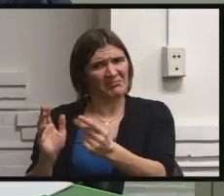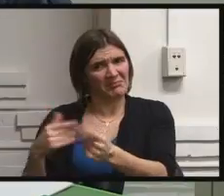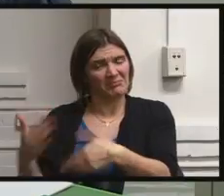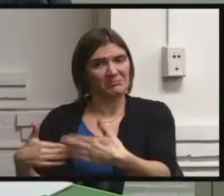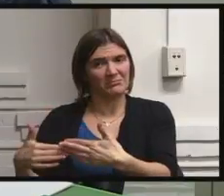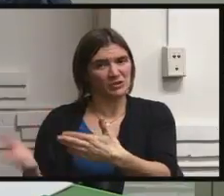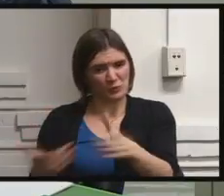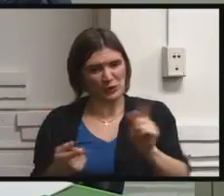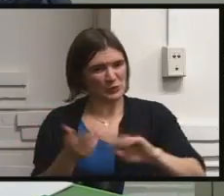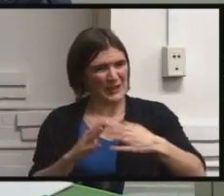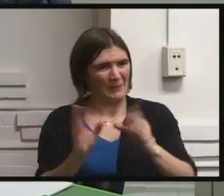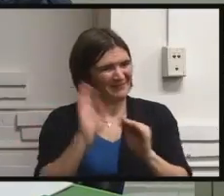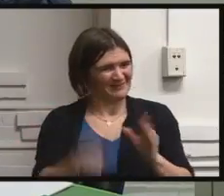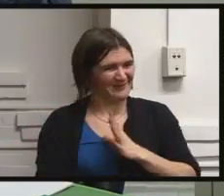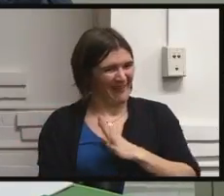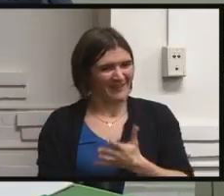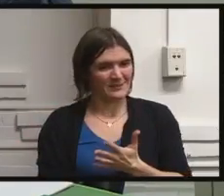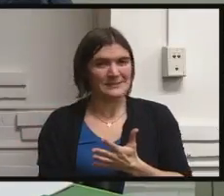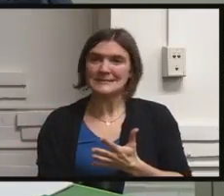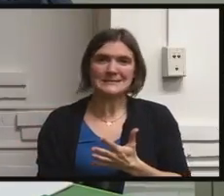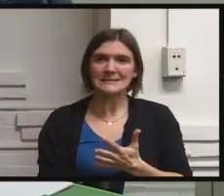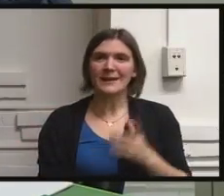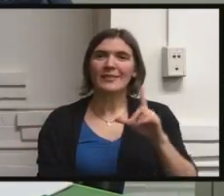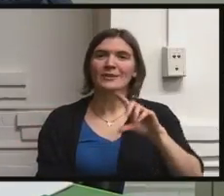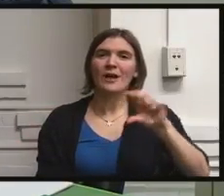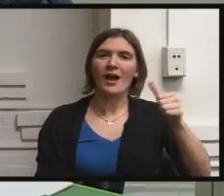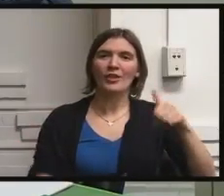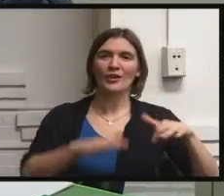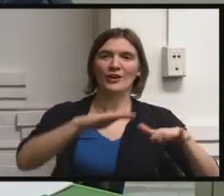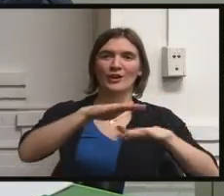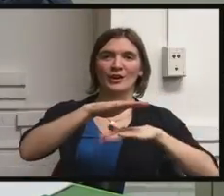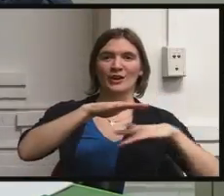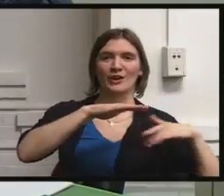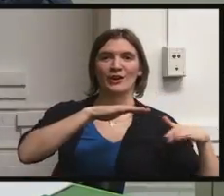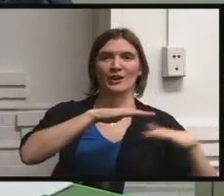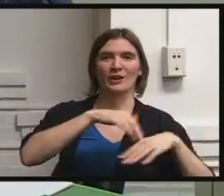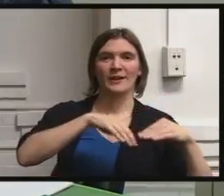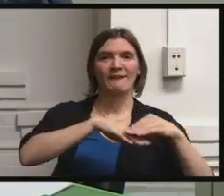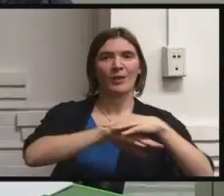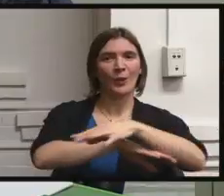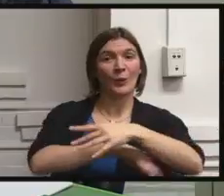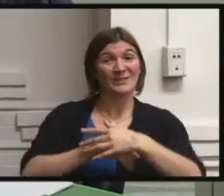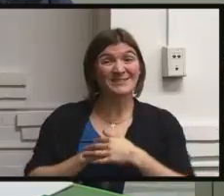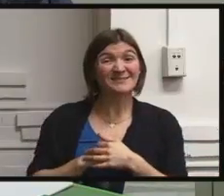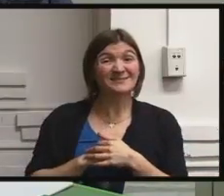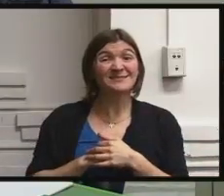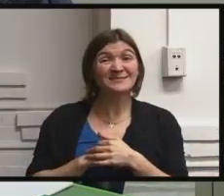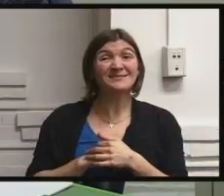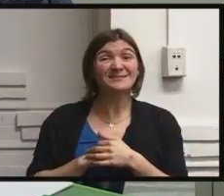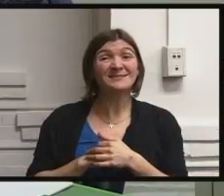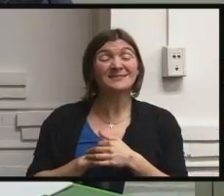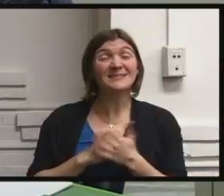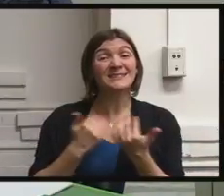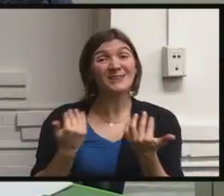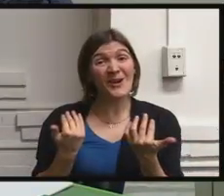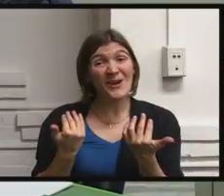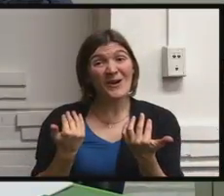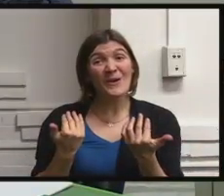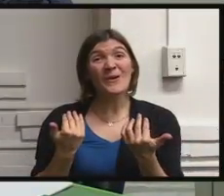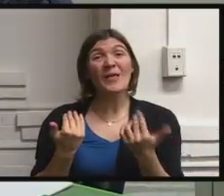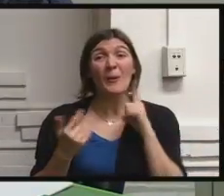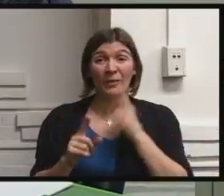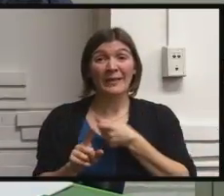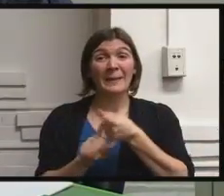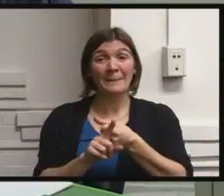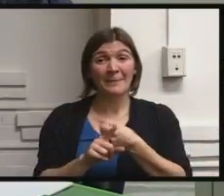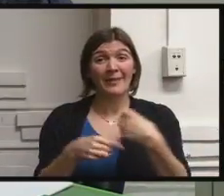a special town meeting. There's other little things that can drive that car perhaps